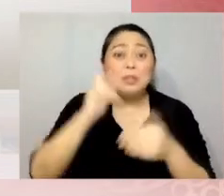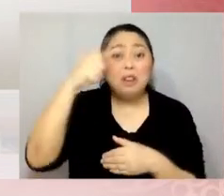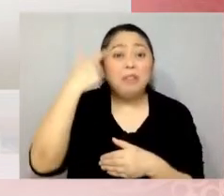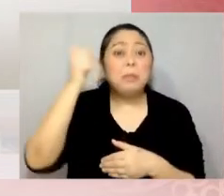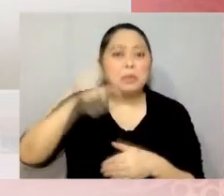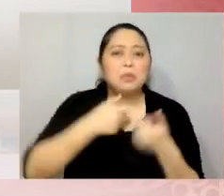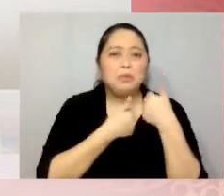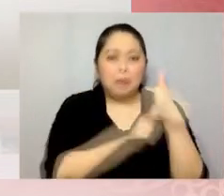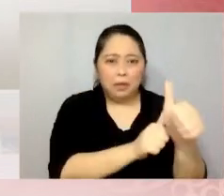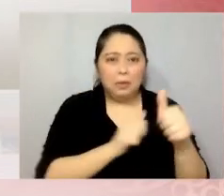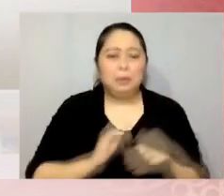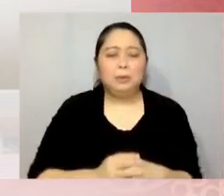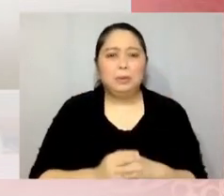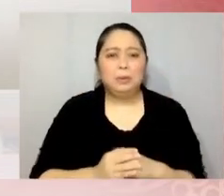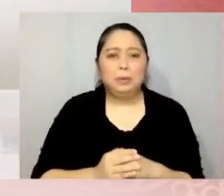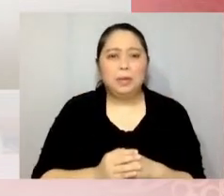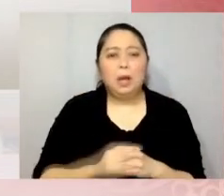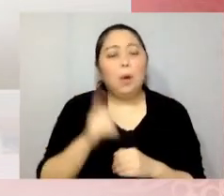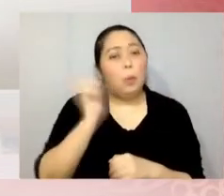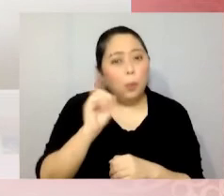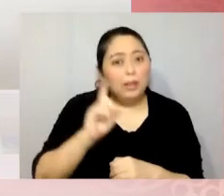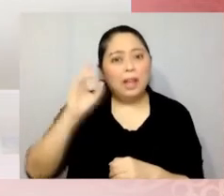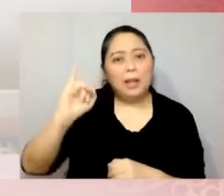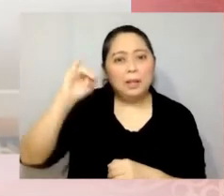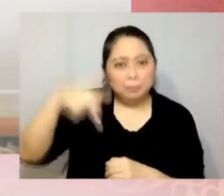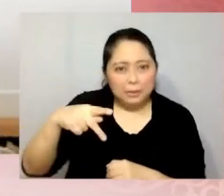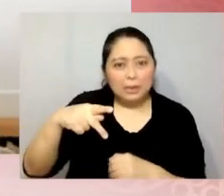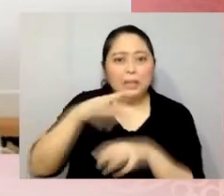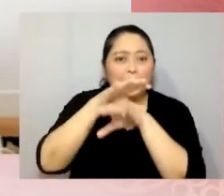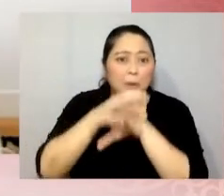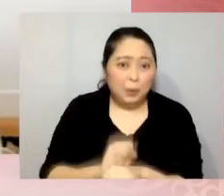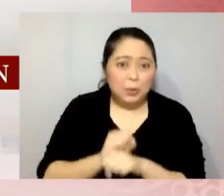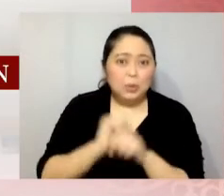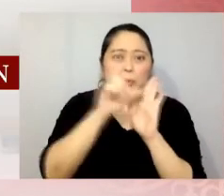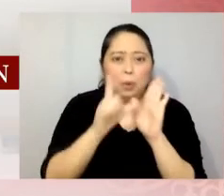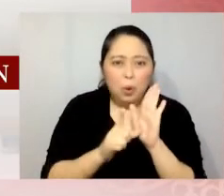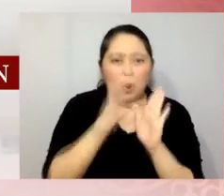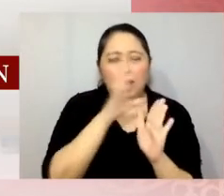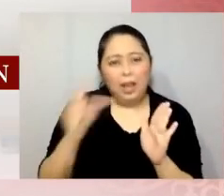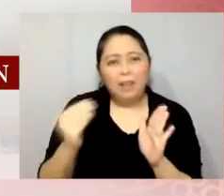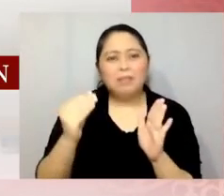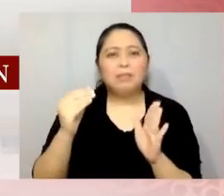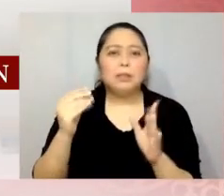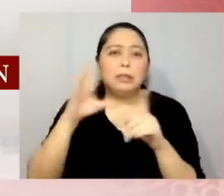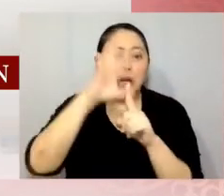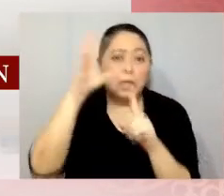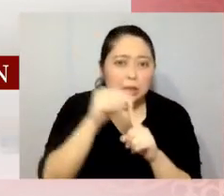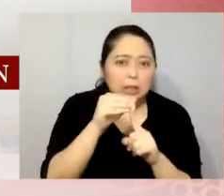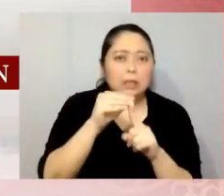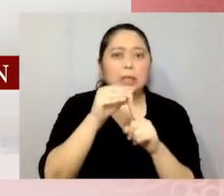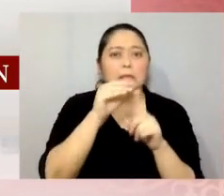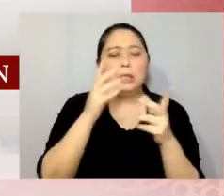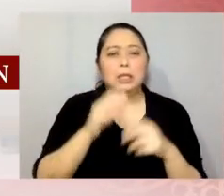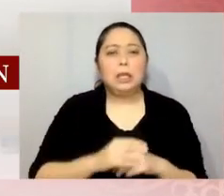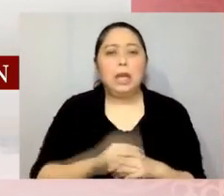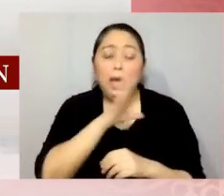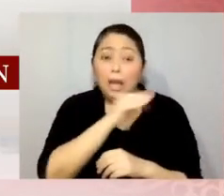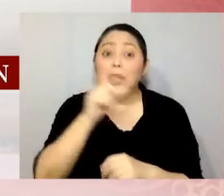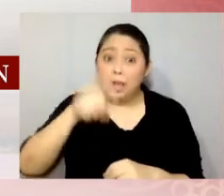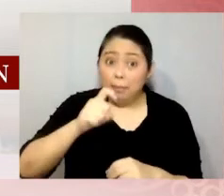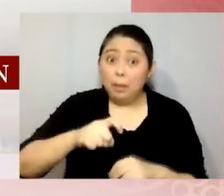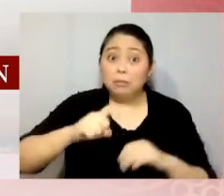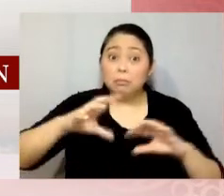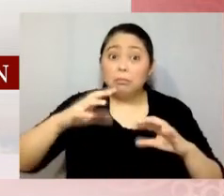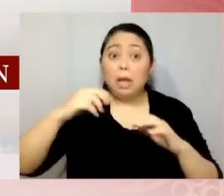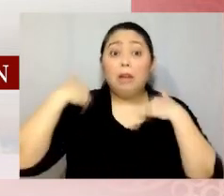based on the primacy of customary laws and practices of the IPs. And then there should be consensus building. It should be acceptable to the